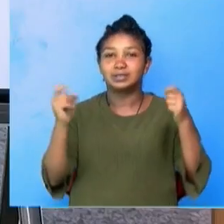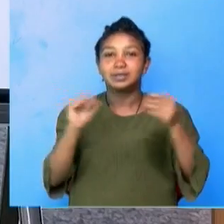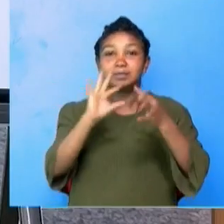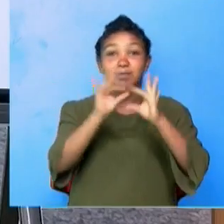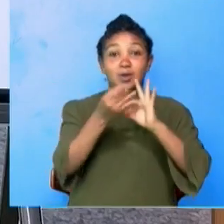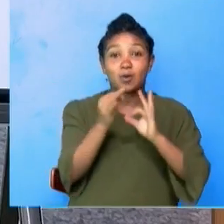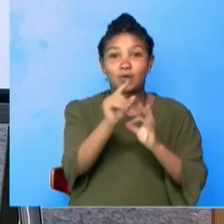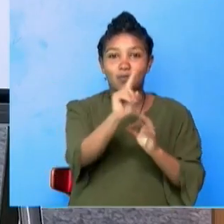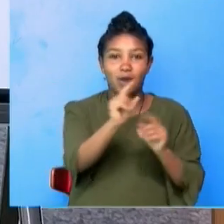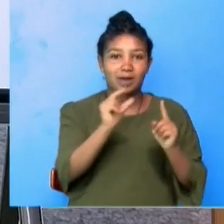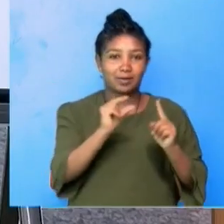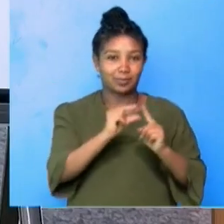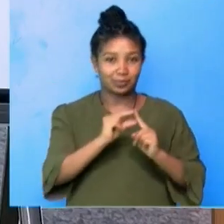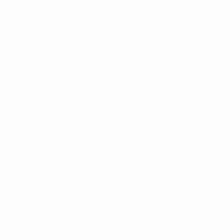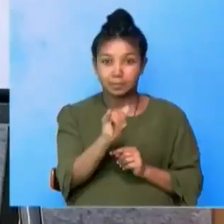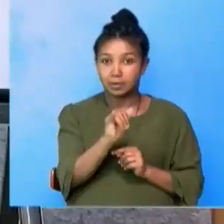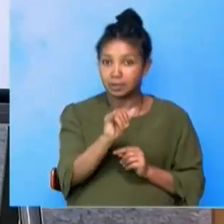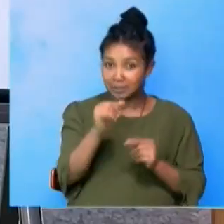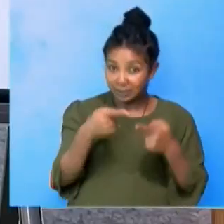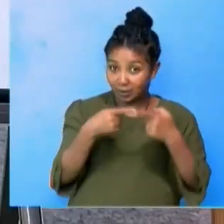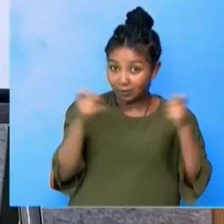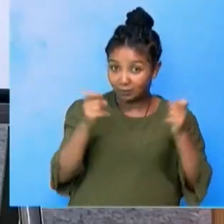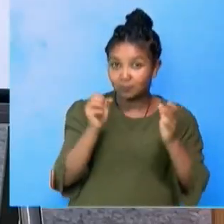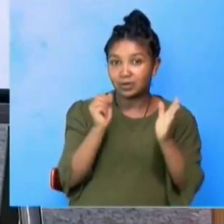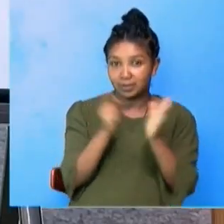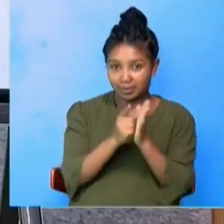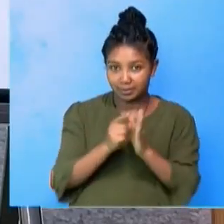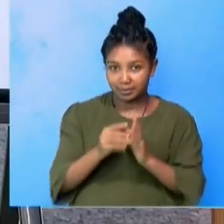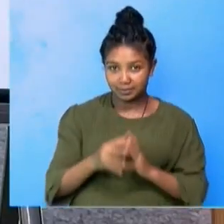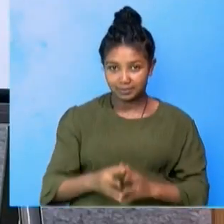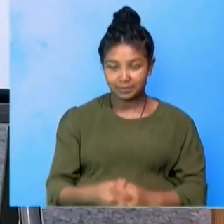of one word. For example,